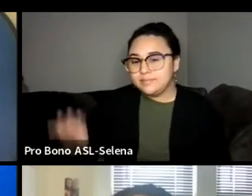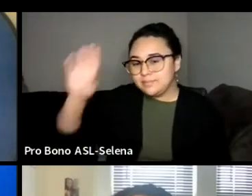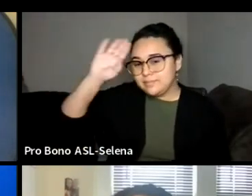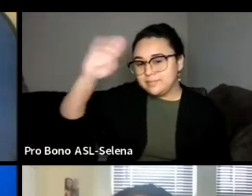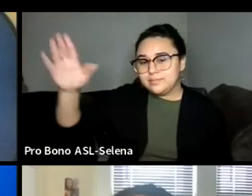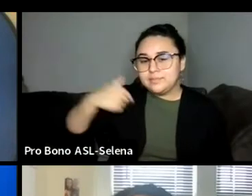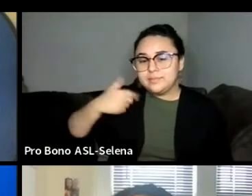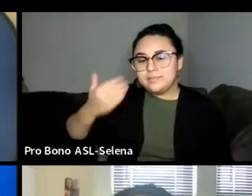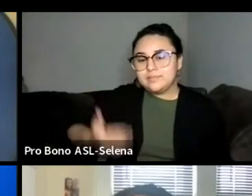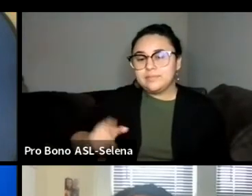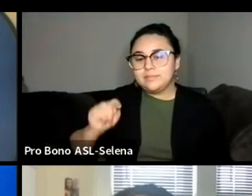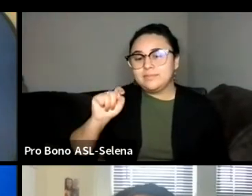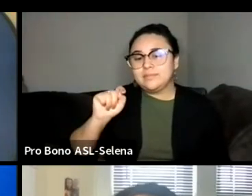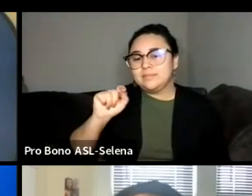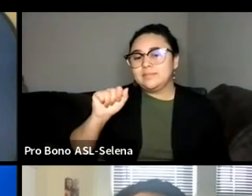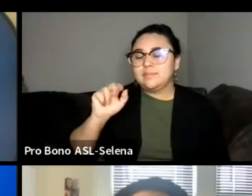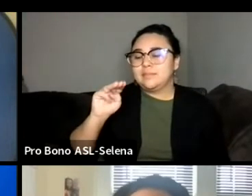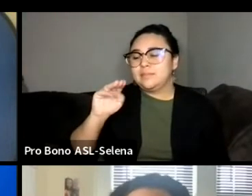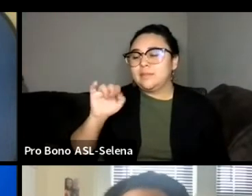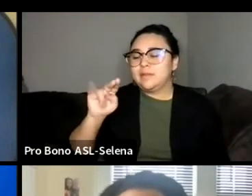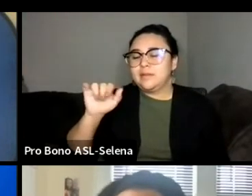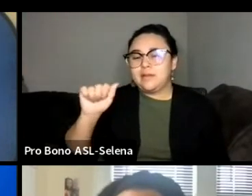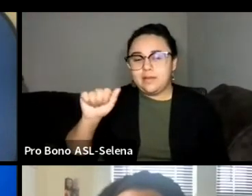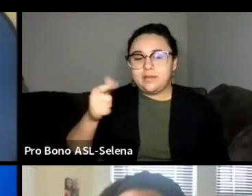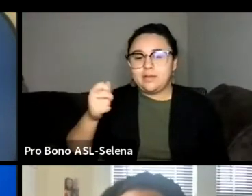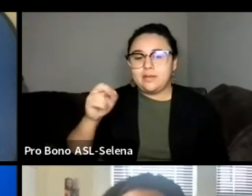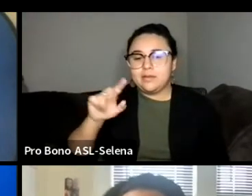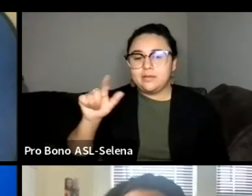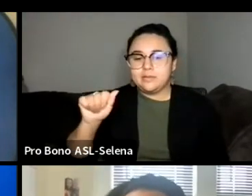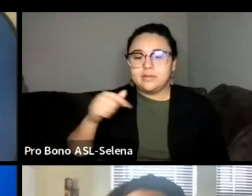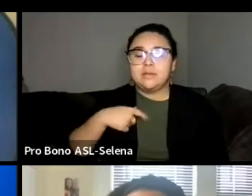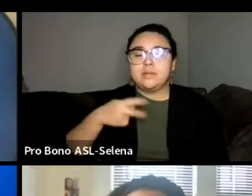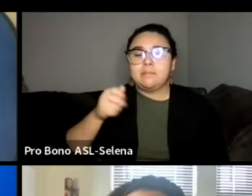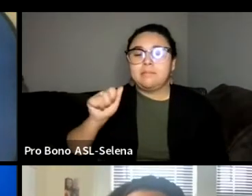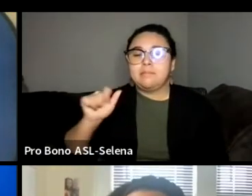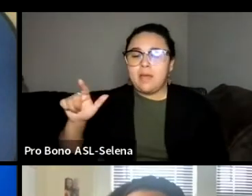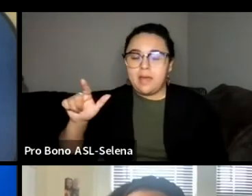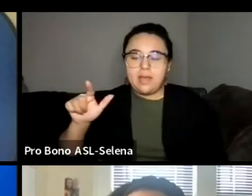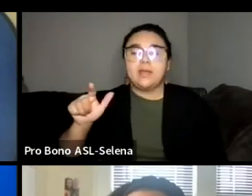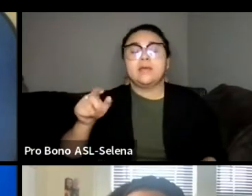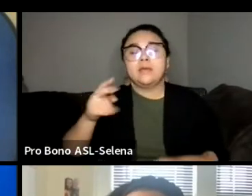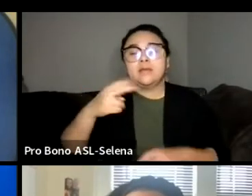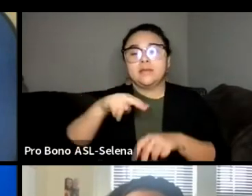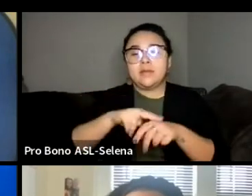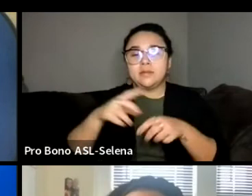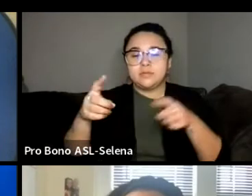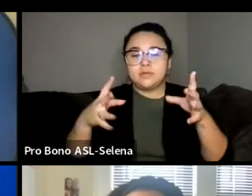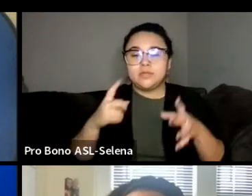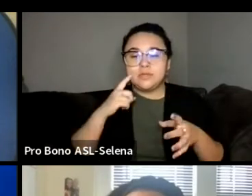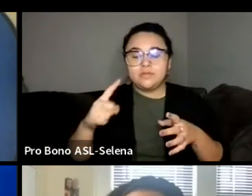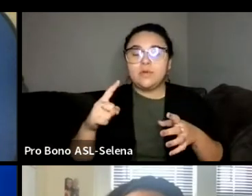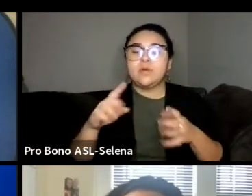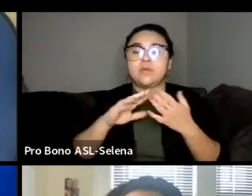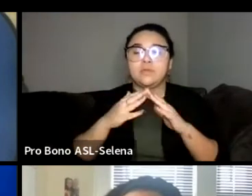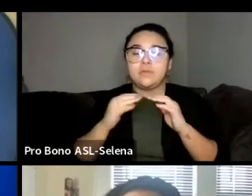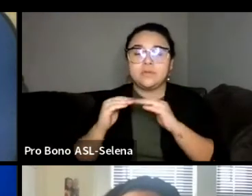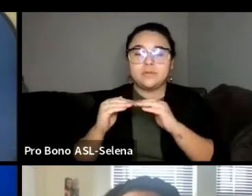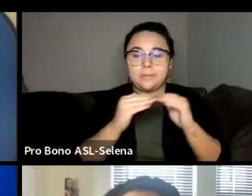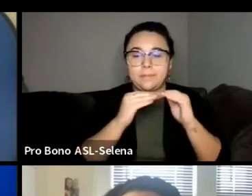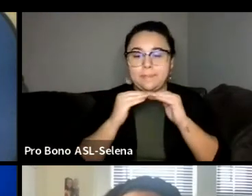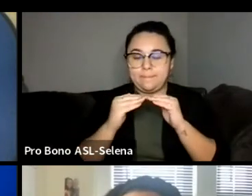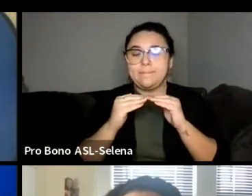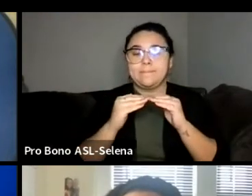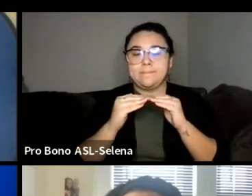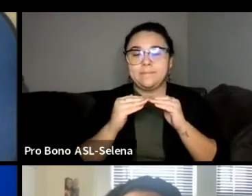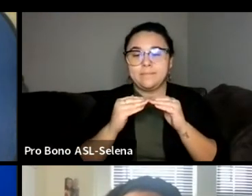Hello, I am Tamanya Garza, and I am the PAAL National Director of Community and Justice Initiatives and the Philadelphia